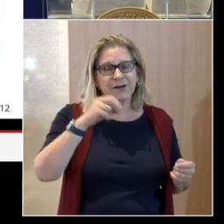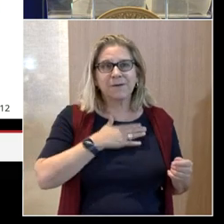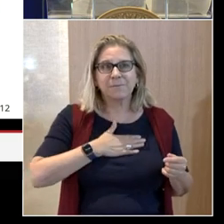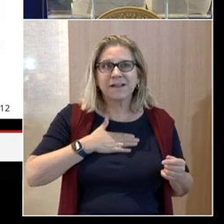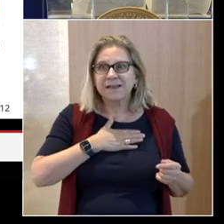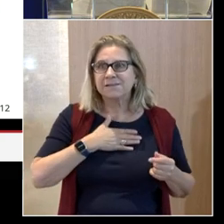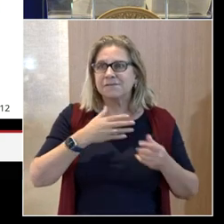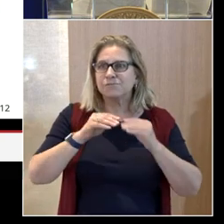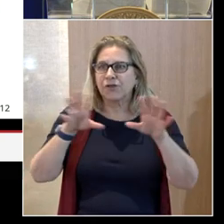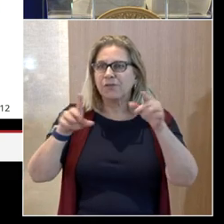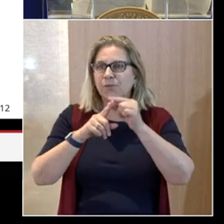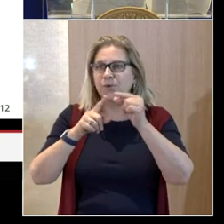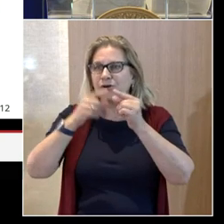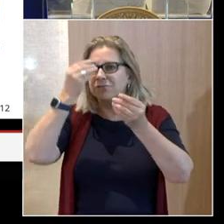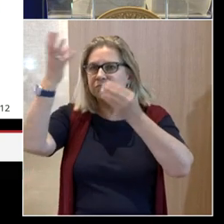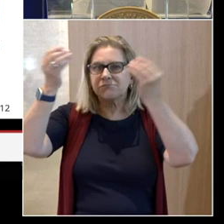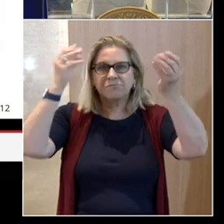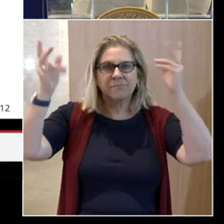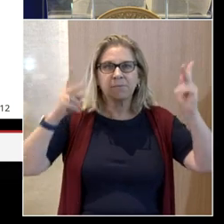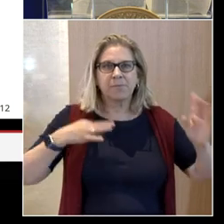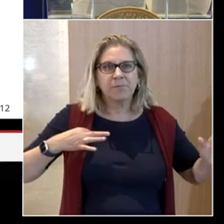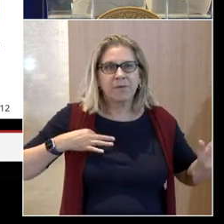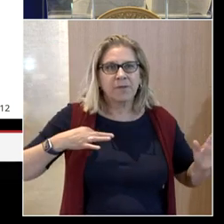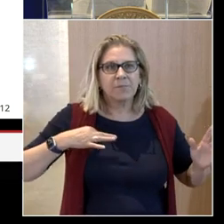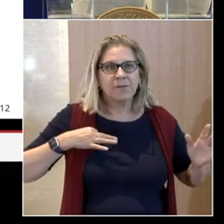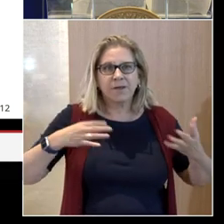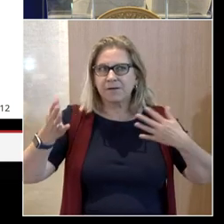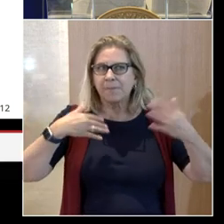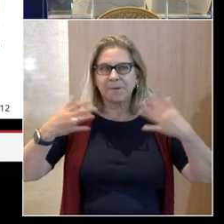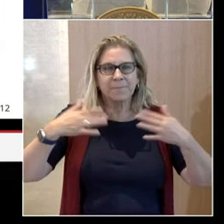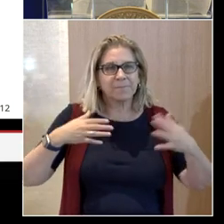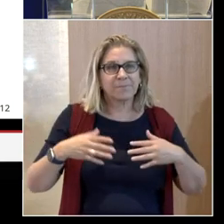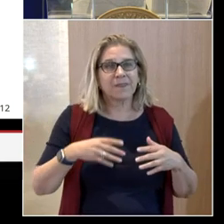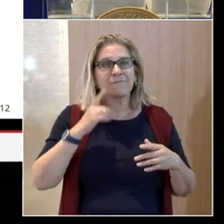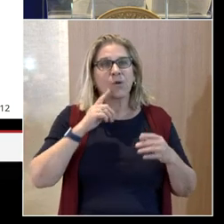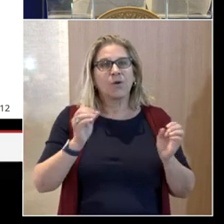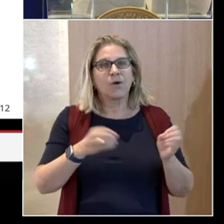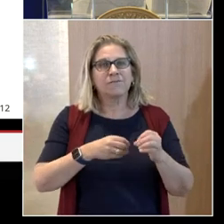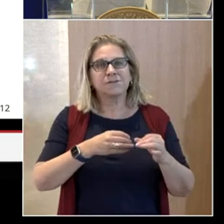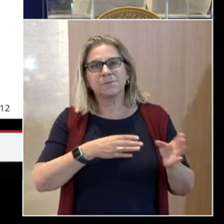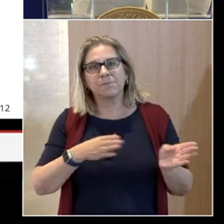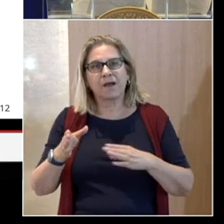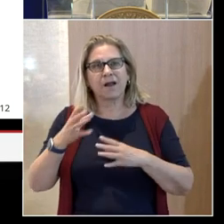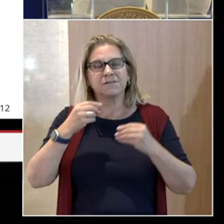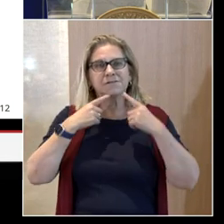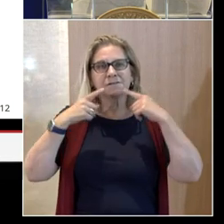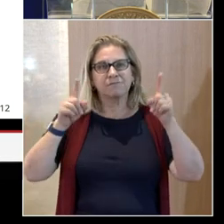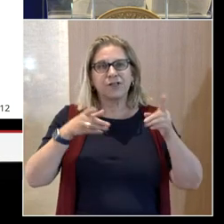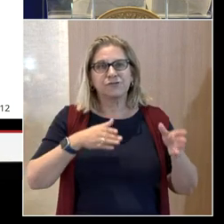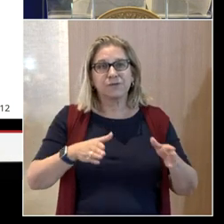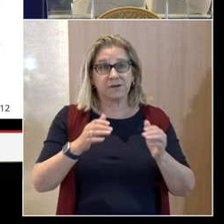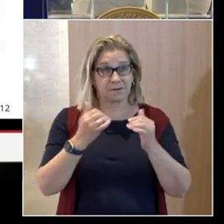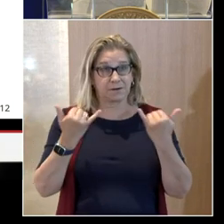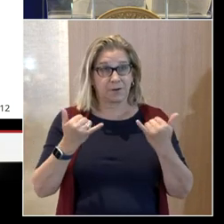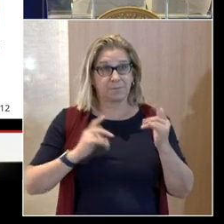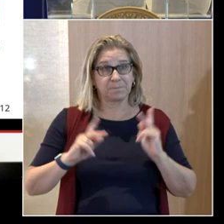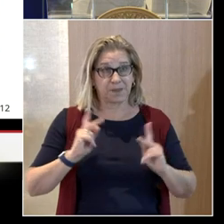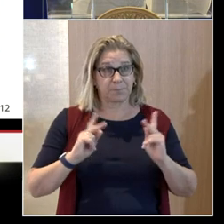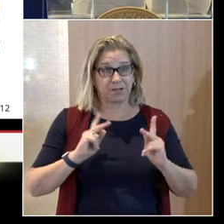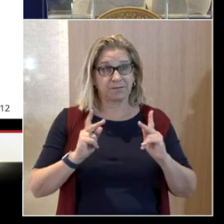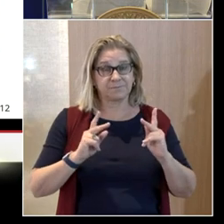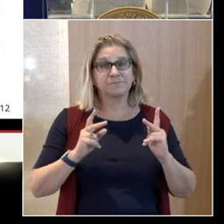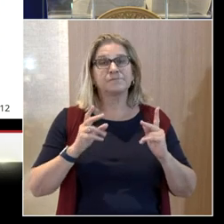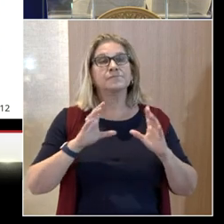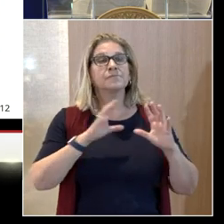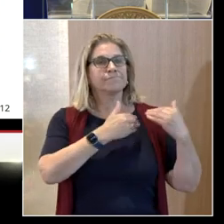also proud of Office of Planning's successful Streets for the People grant program, as well as DEMPED support for festivals that